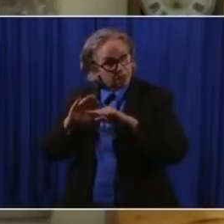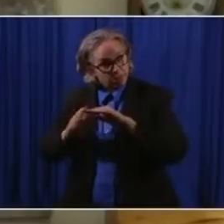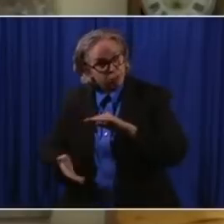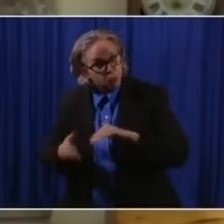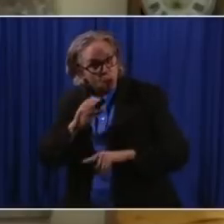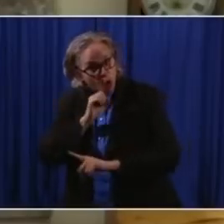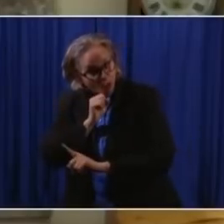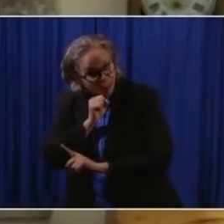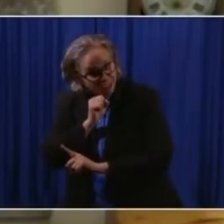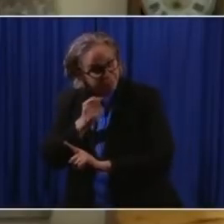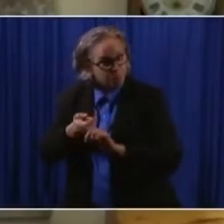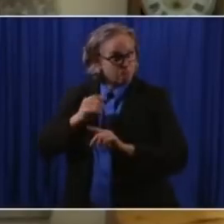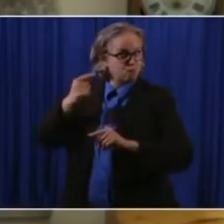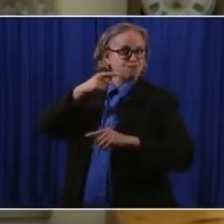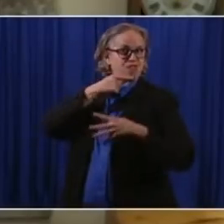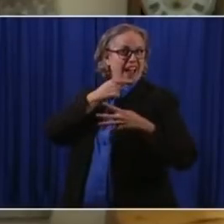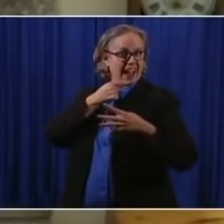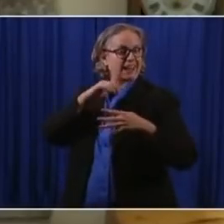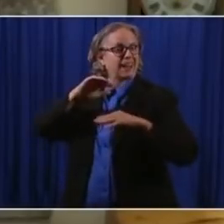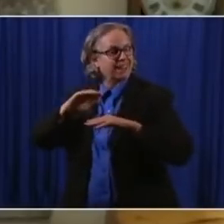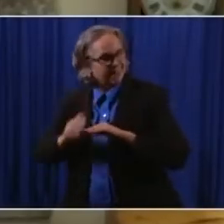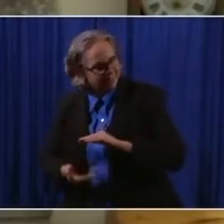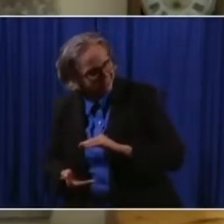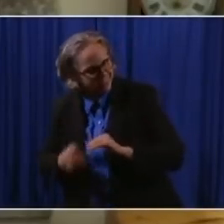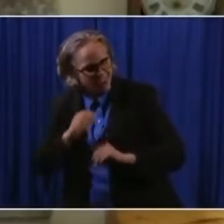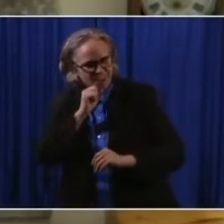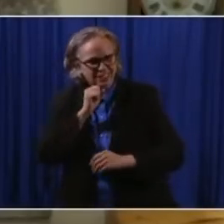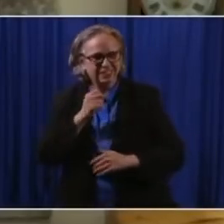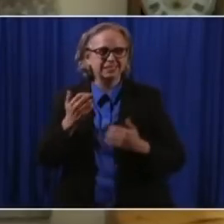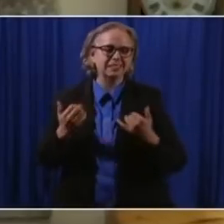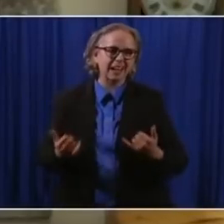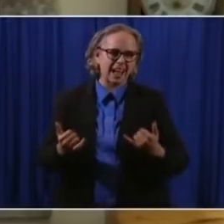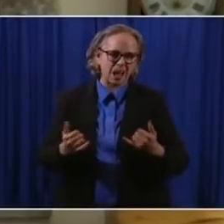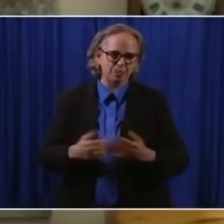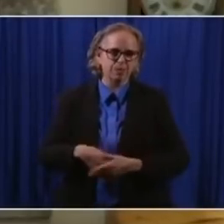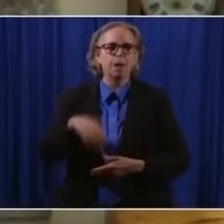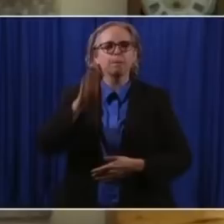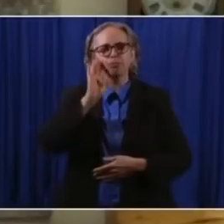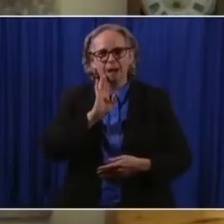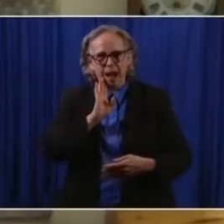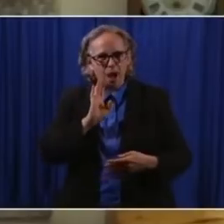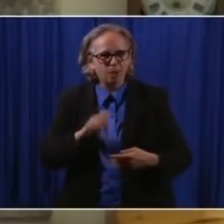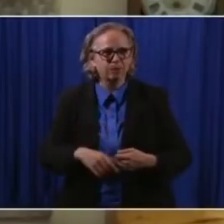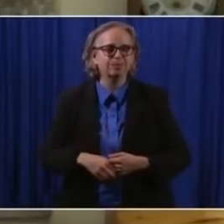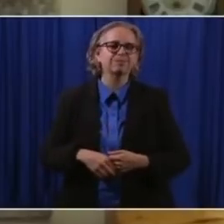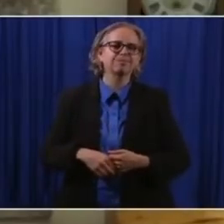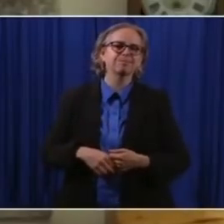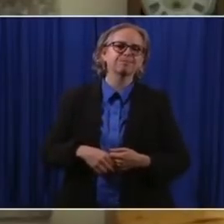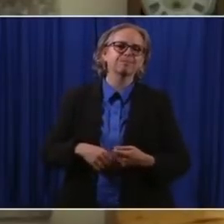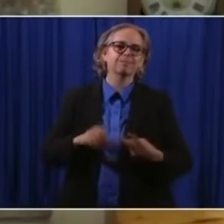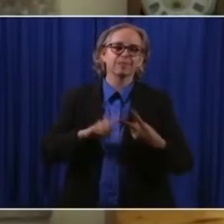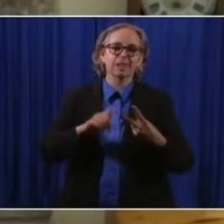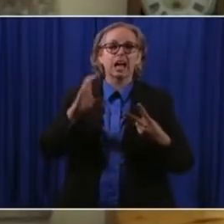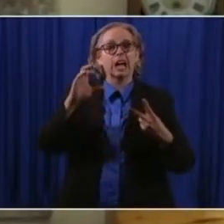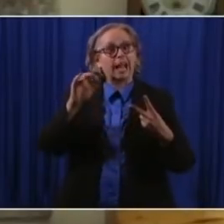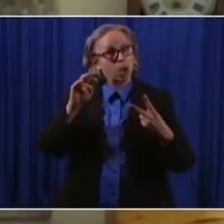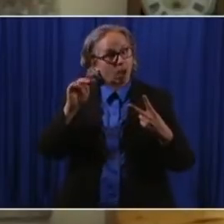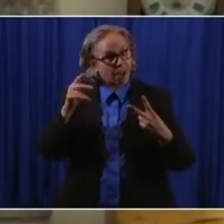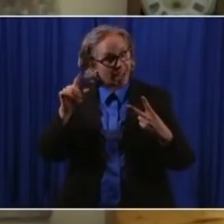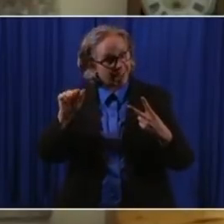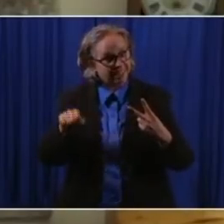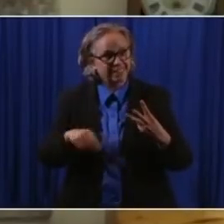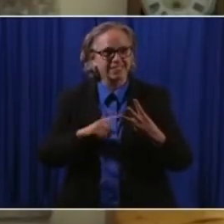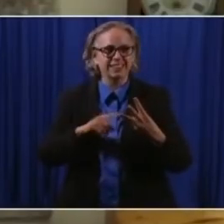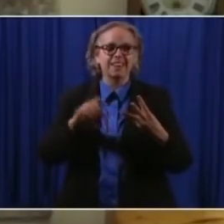great. Off the red list now, Brown County in Southern Ohio, Cuyahoga County, Fairfield